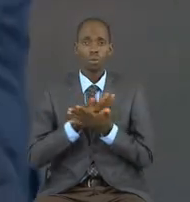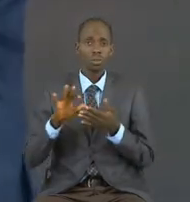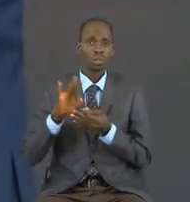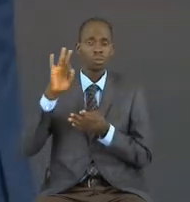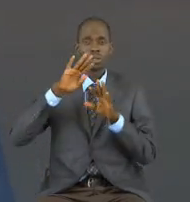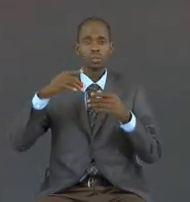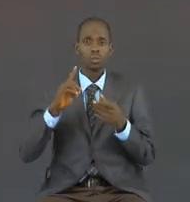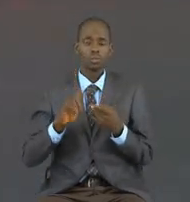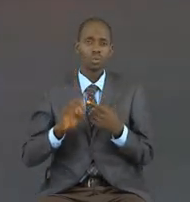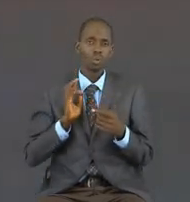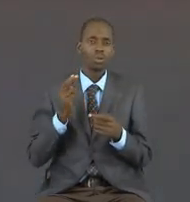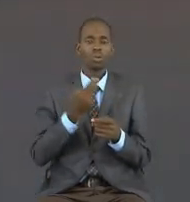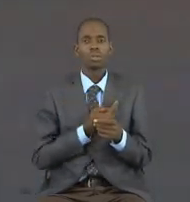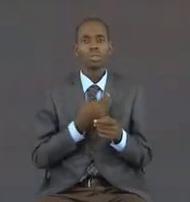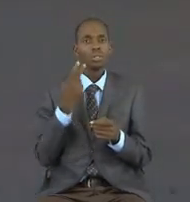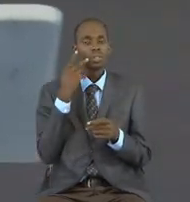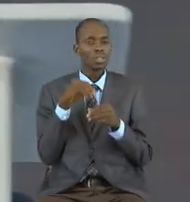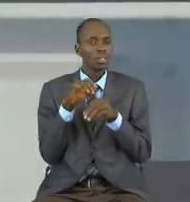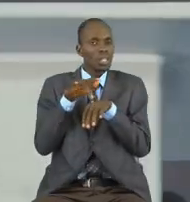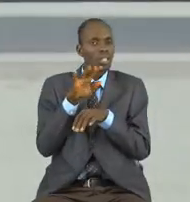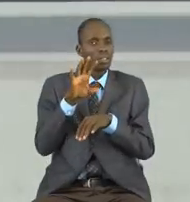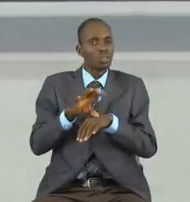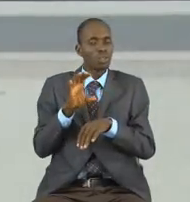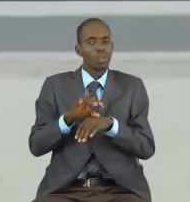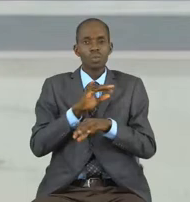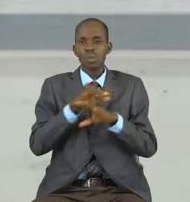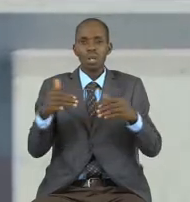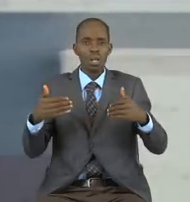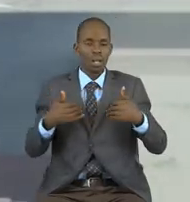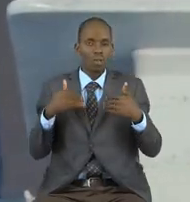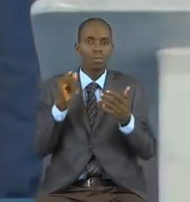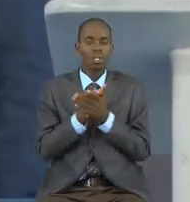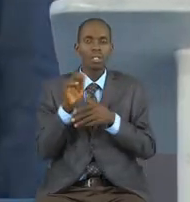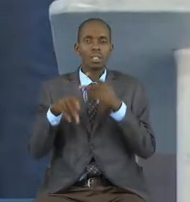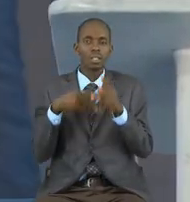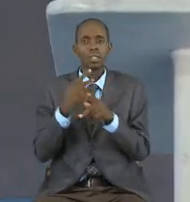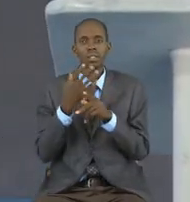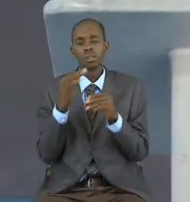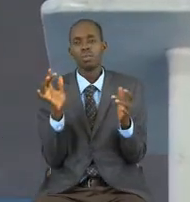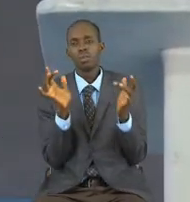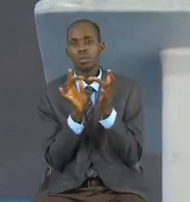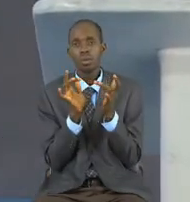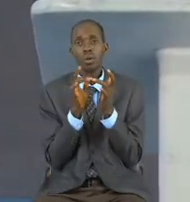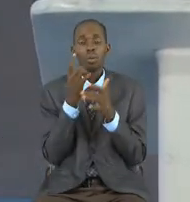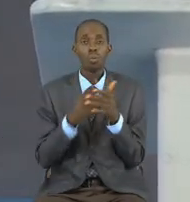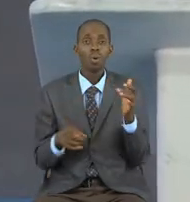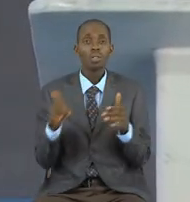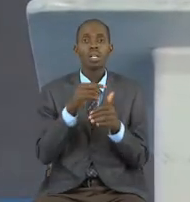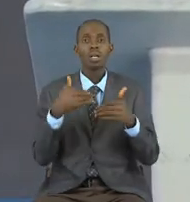problem. In the early church, they didn't have that long leg, that long contact. All they had was the Holy Ghost, and